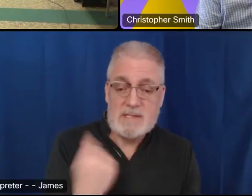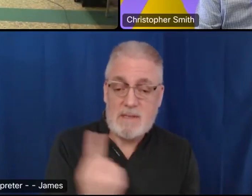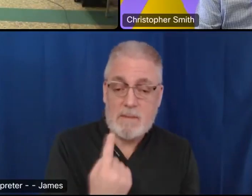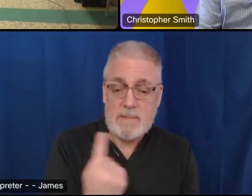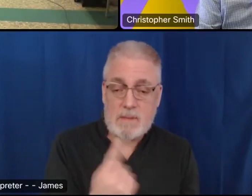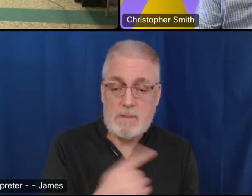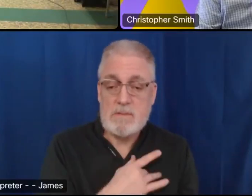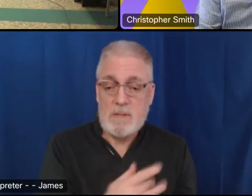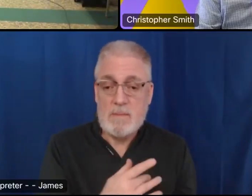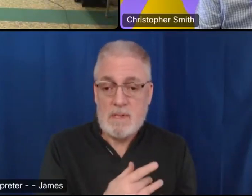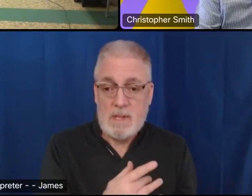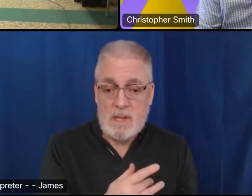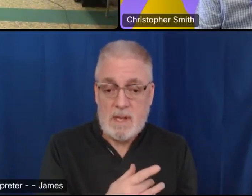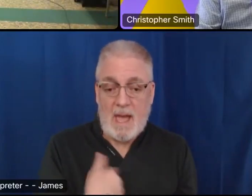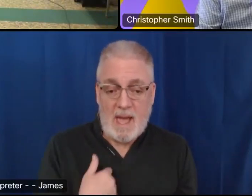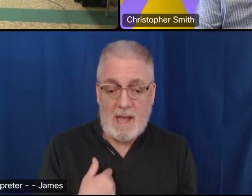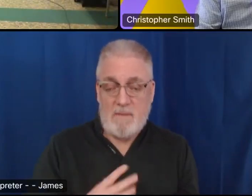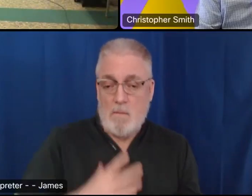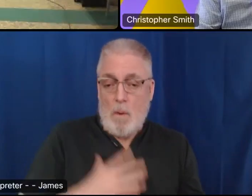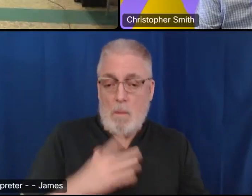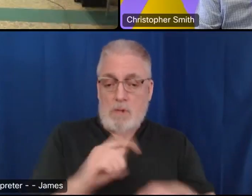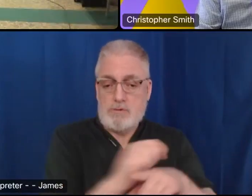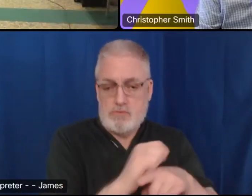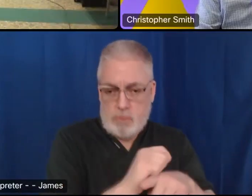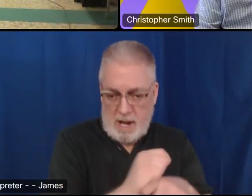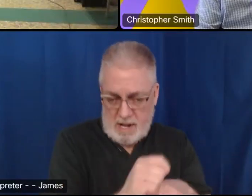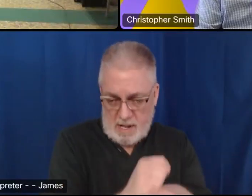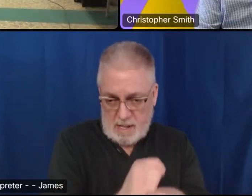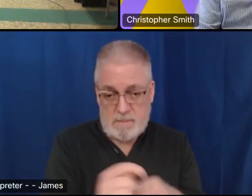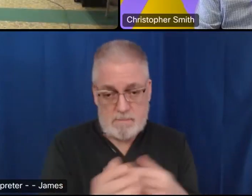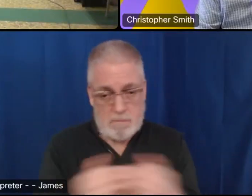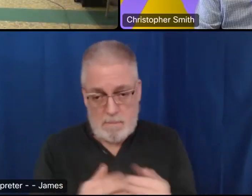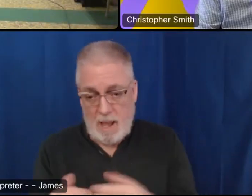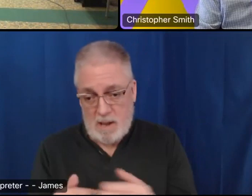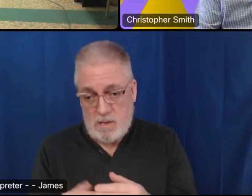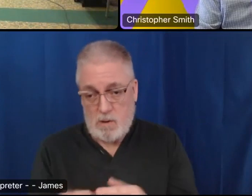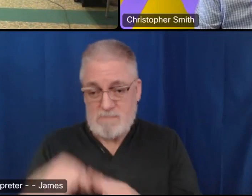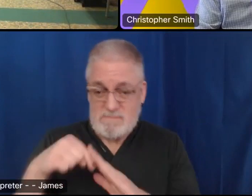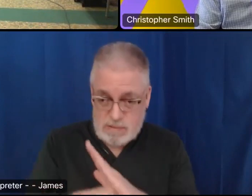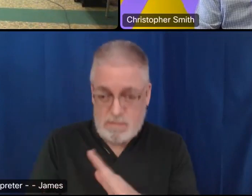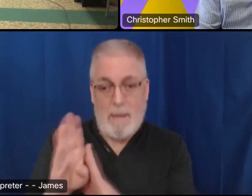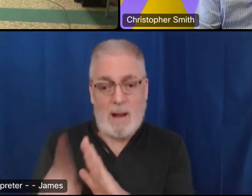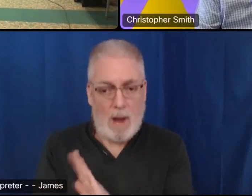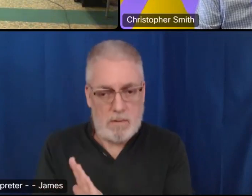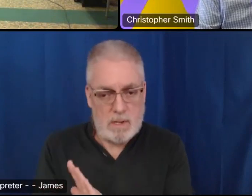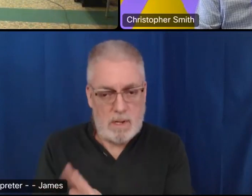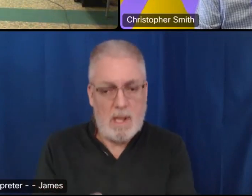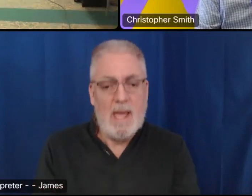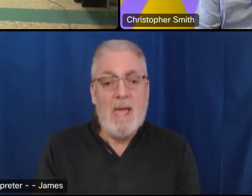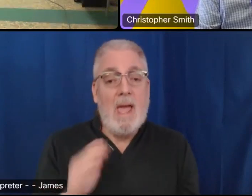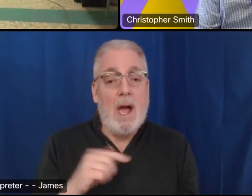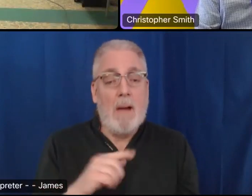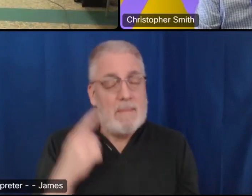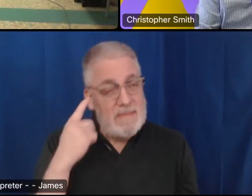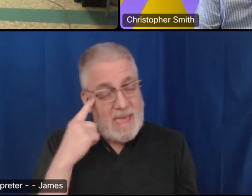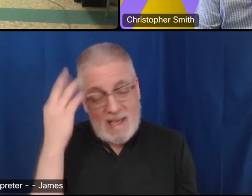your clinical background, it would be really great if the agencies could coordinate a common